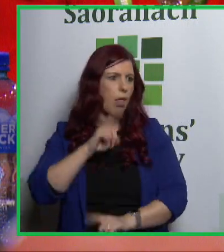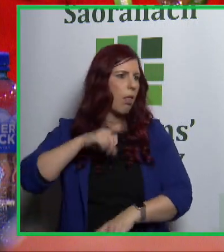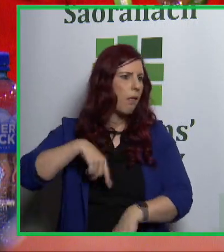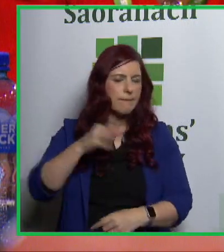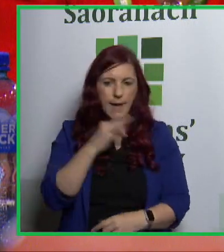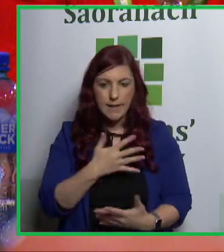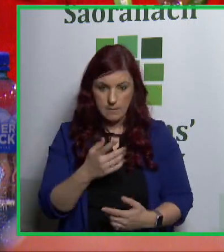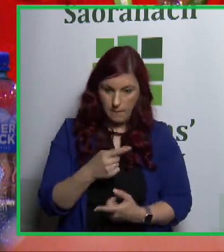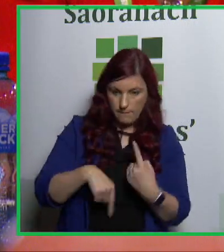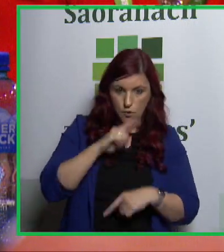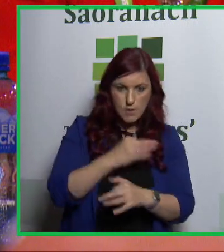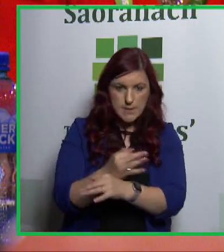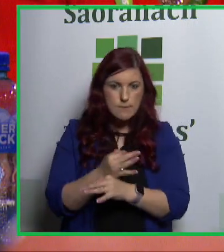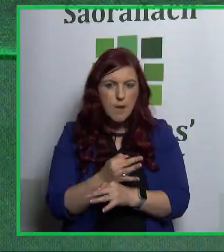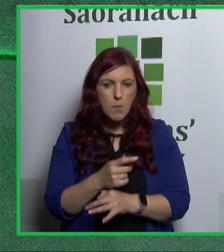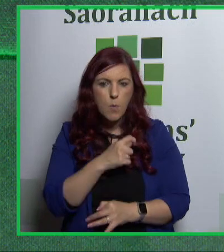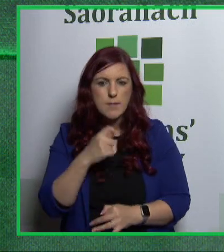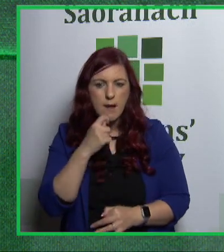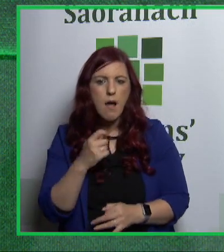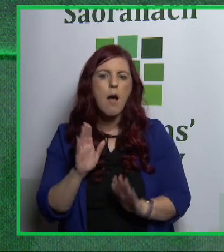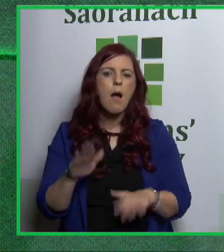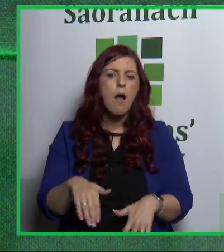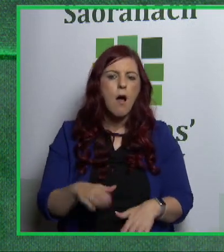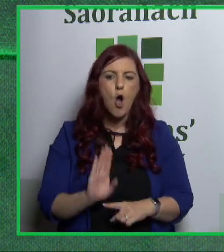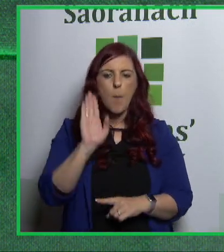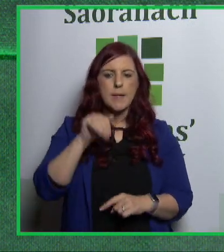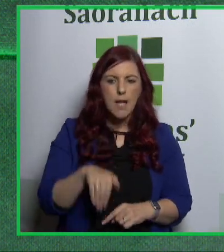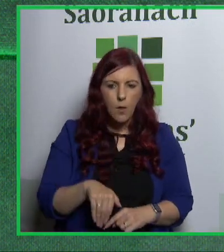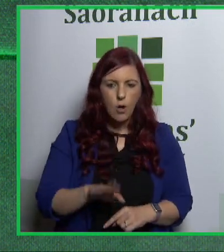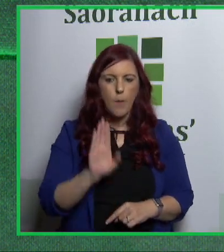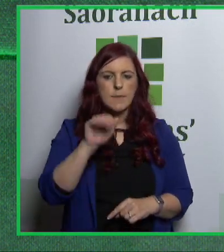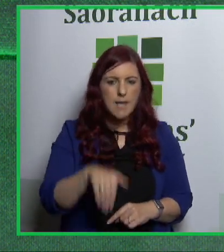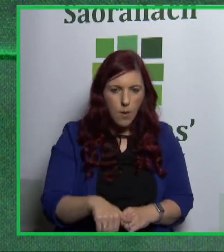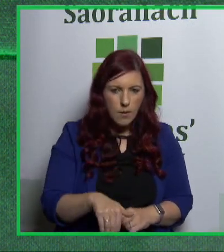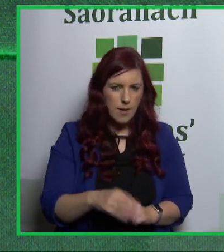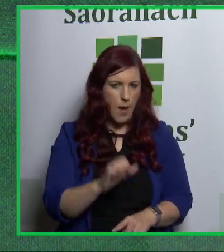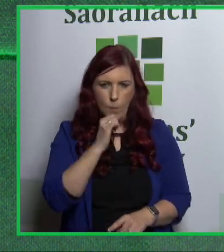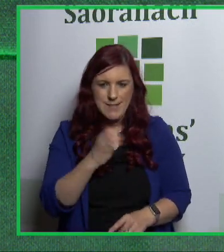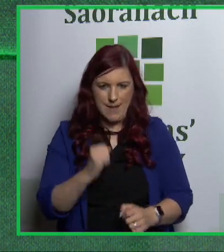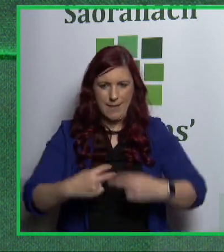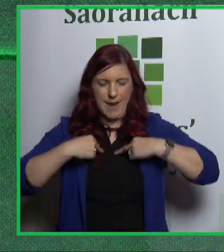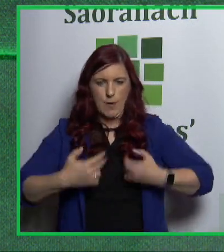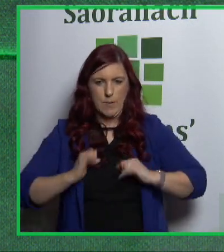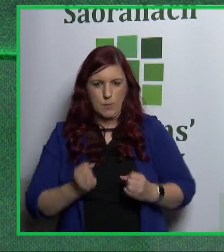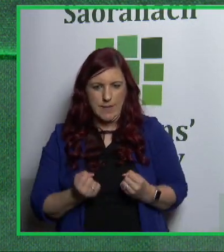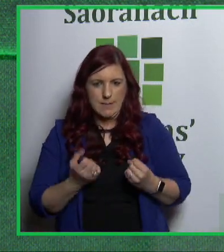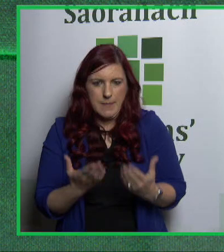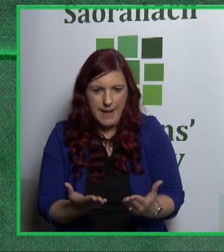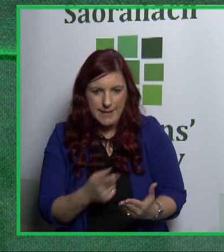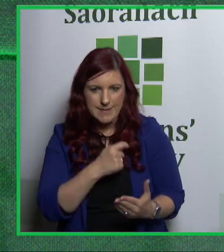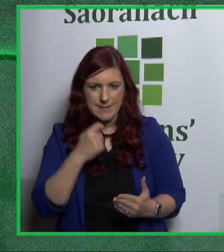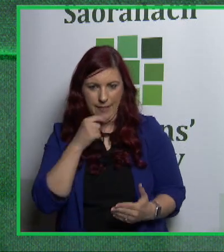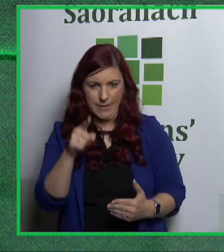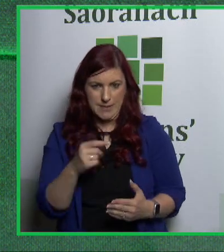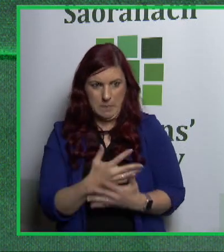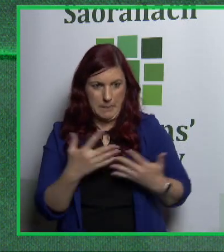us as a family, we were just saying, oh, well, he has up periods and he has down periods. And for us, we didn't have that language to be able to convey, well, this is actually a very